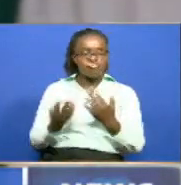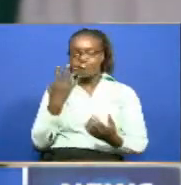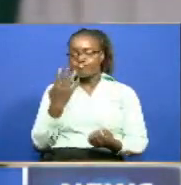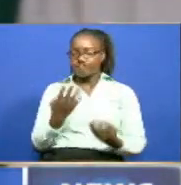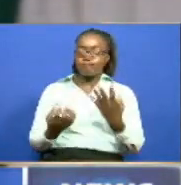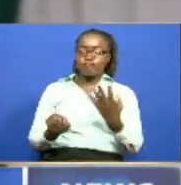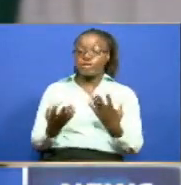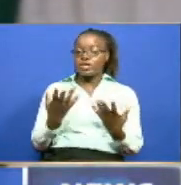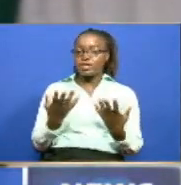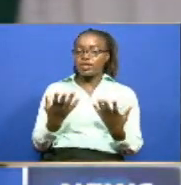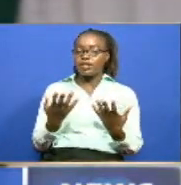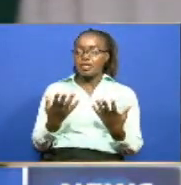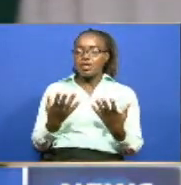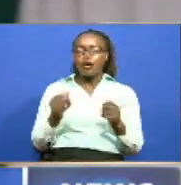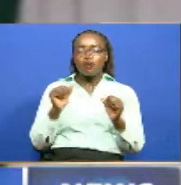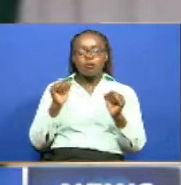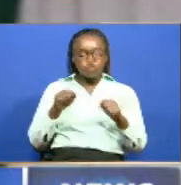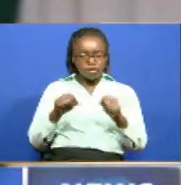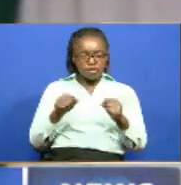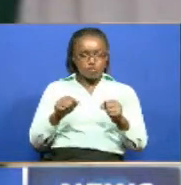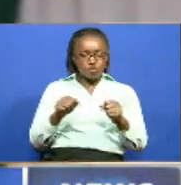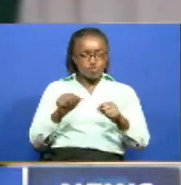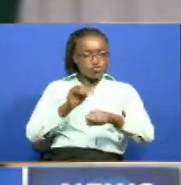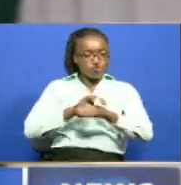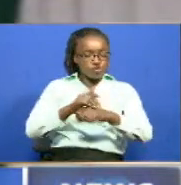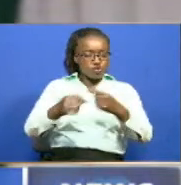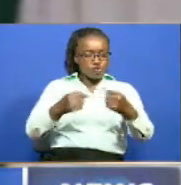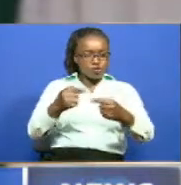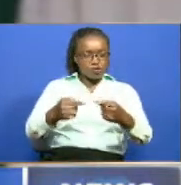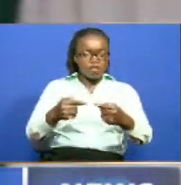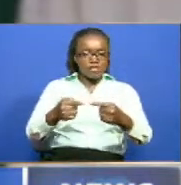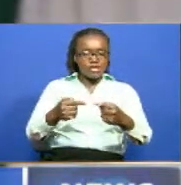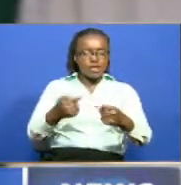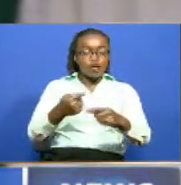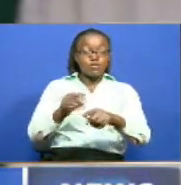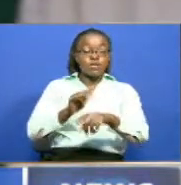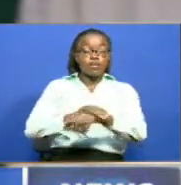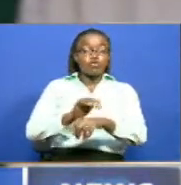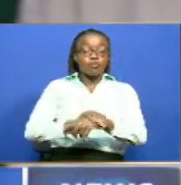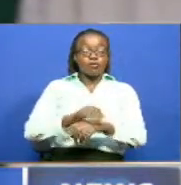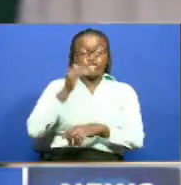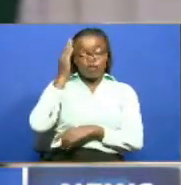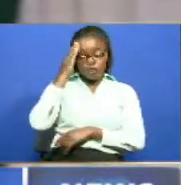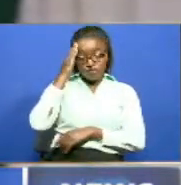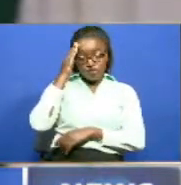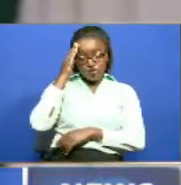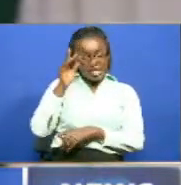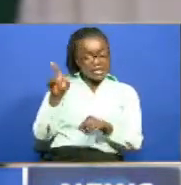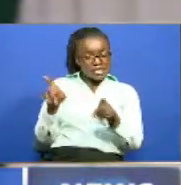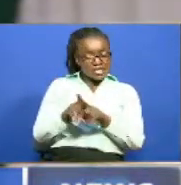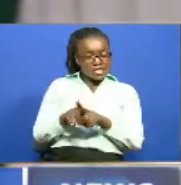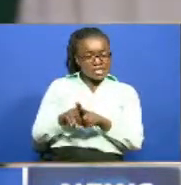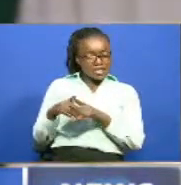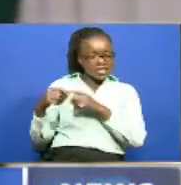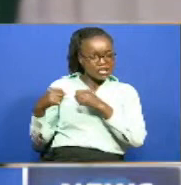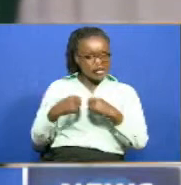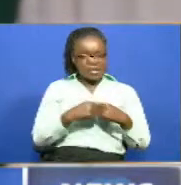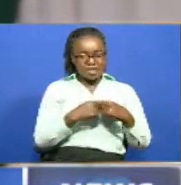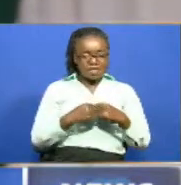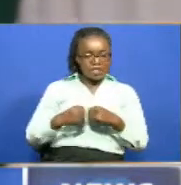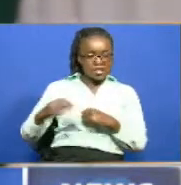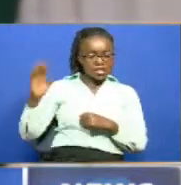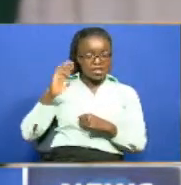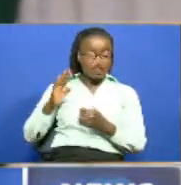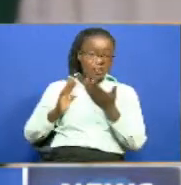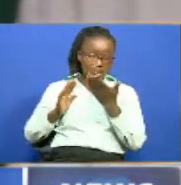While we have made good progress, it is important to note that we still have security challenges